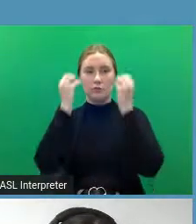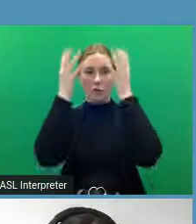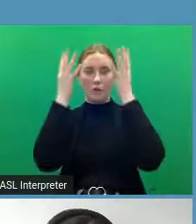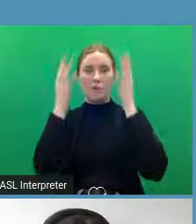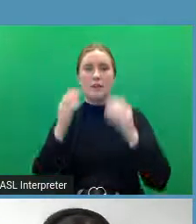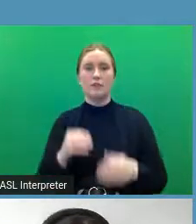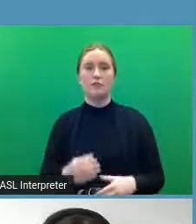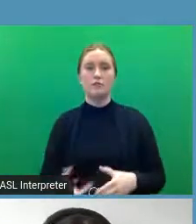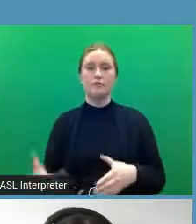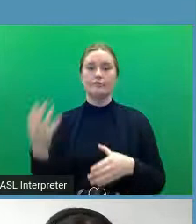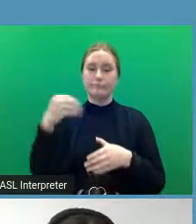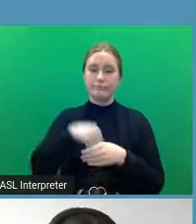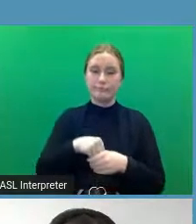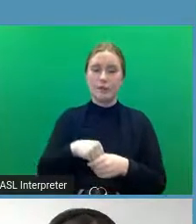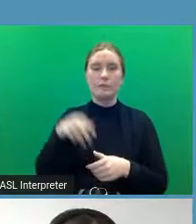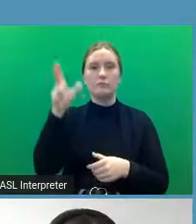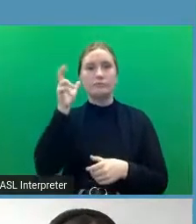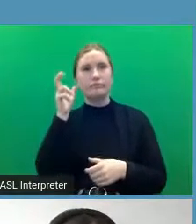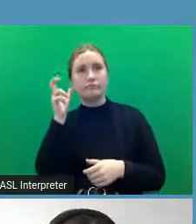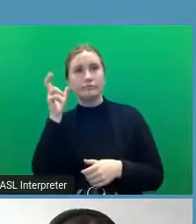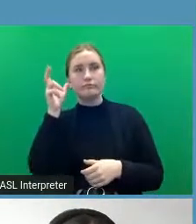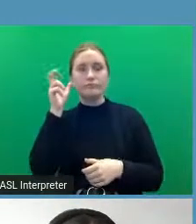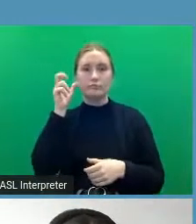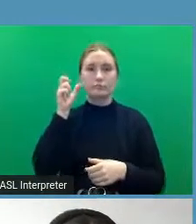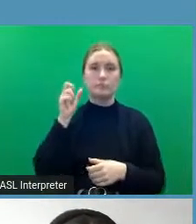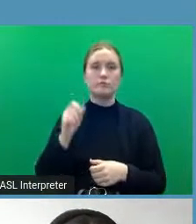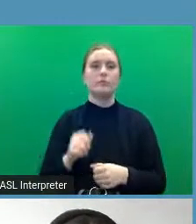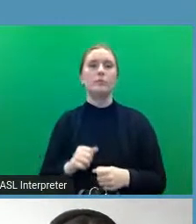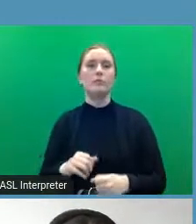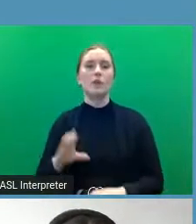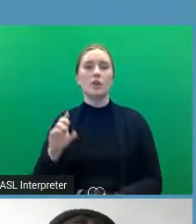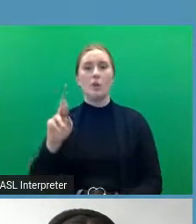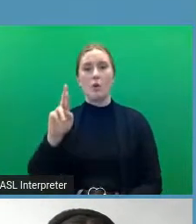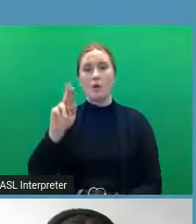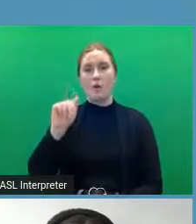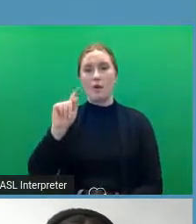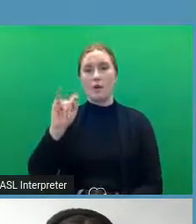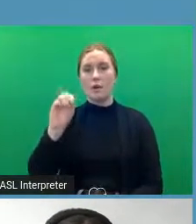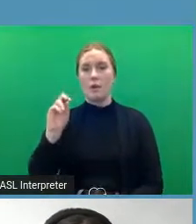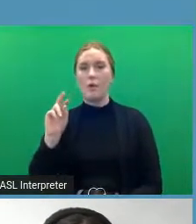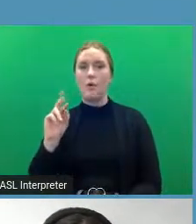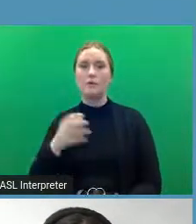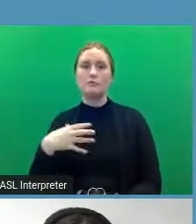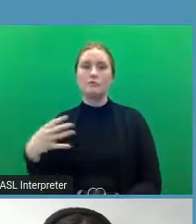into listening to the dialogue between the curator and the artist. And so